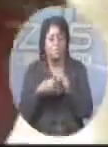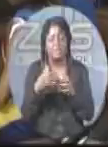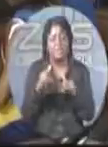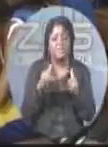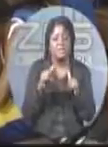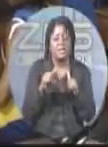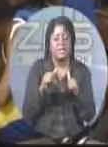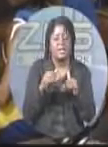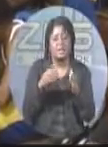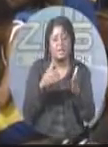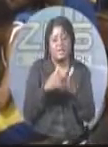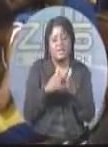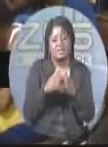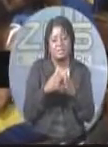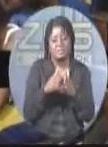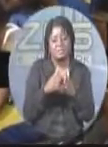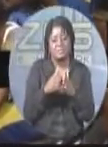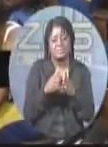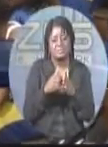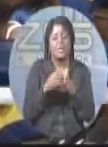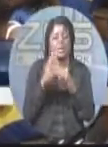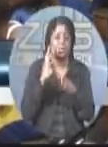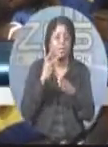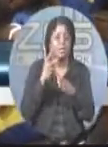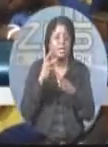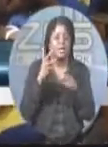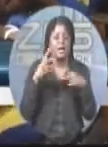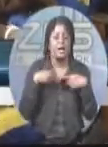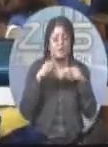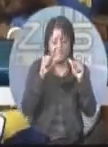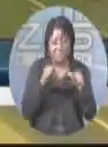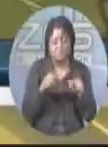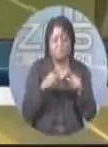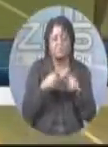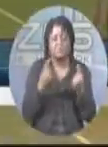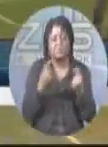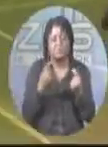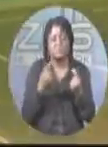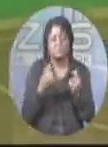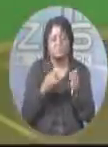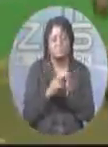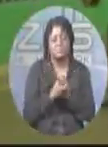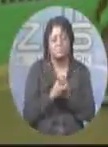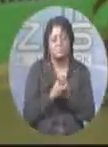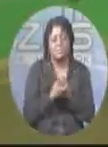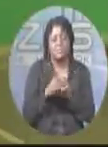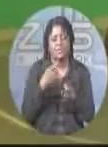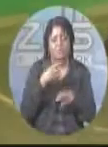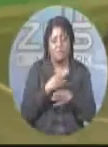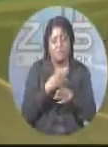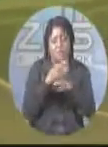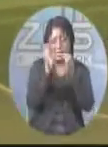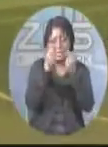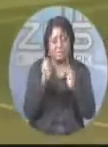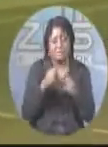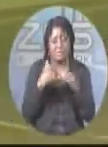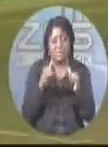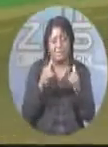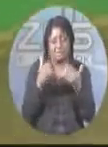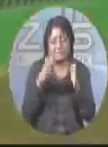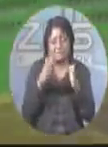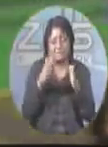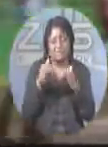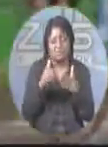Regulators game. I'm confident that we have the capacity to do what we need to do in order to pull it off. Regular season play came to an end in the New Providence